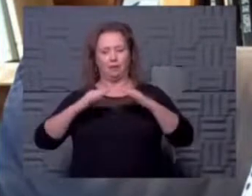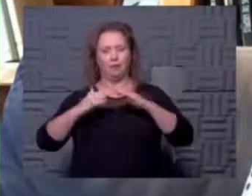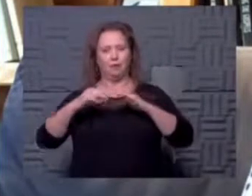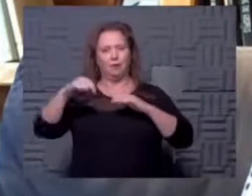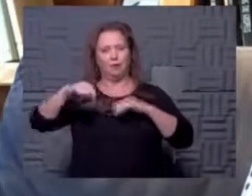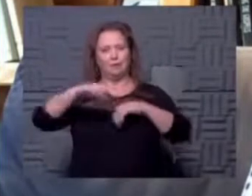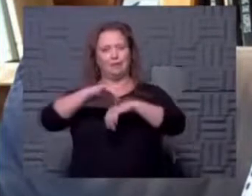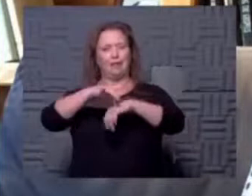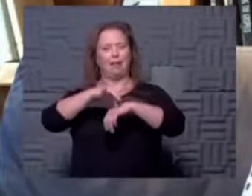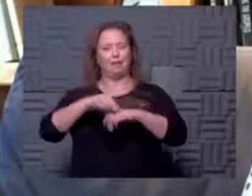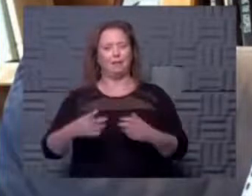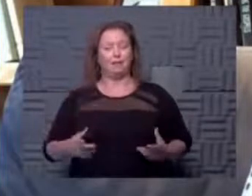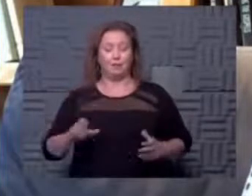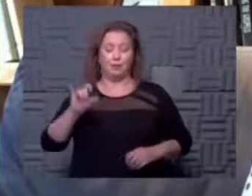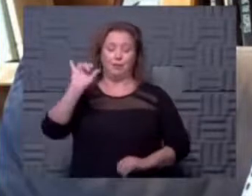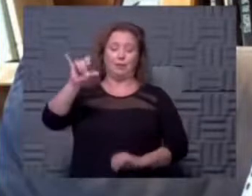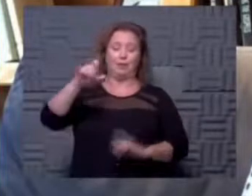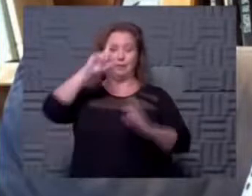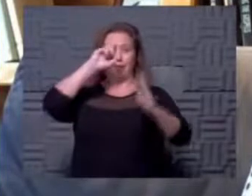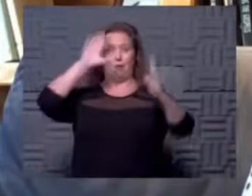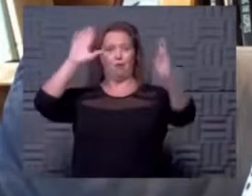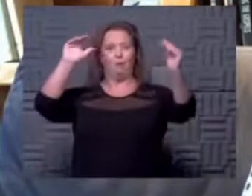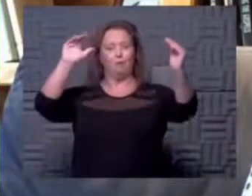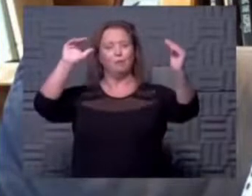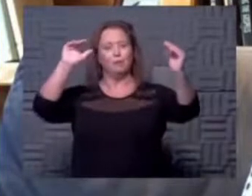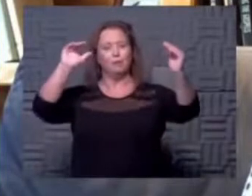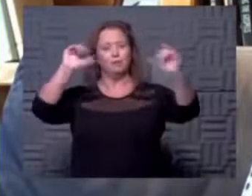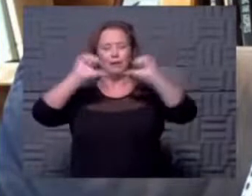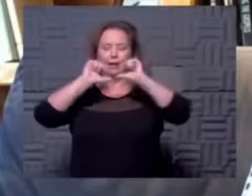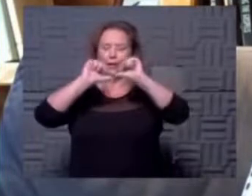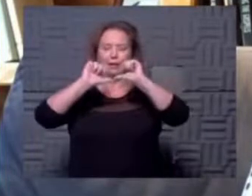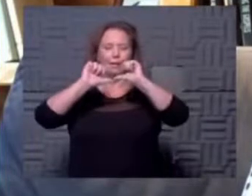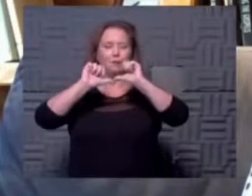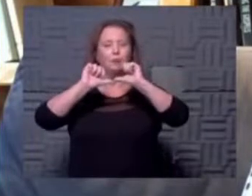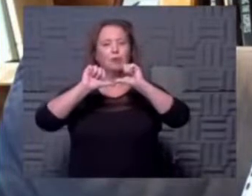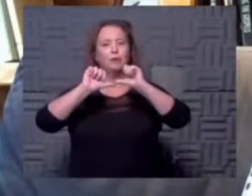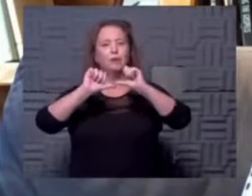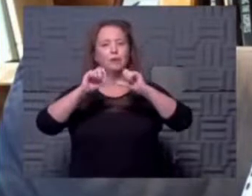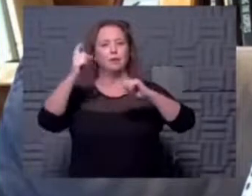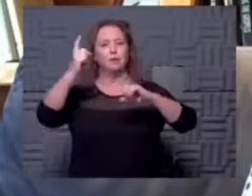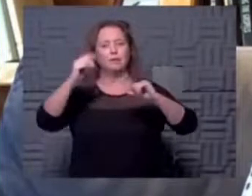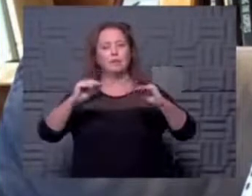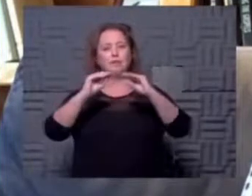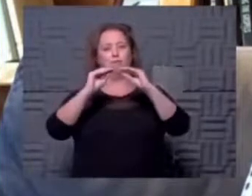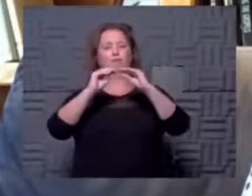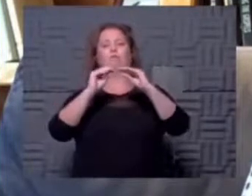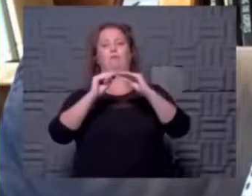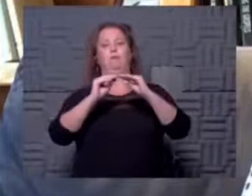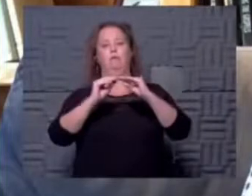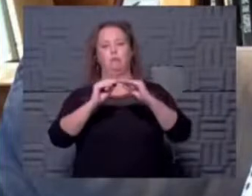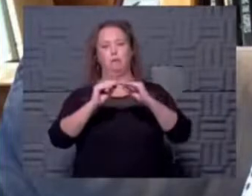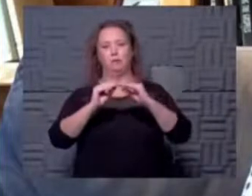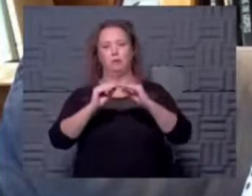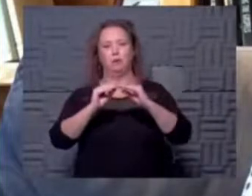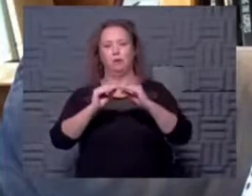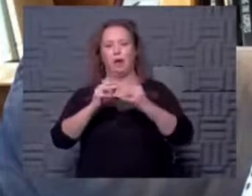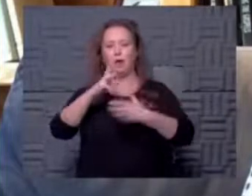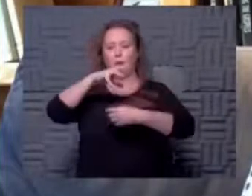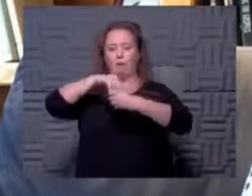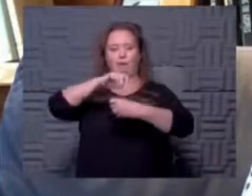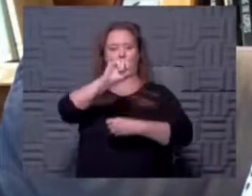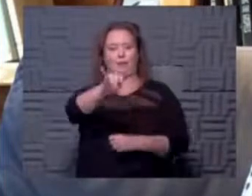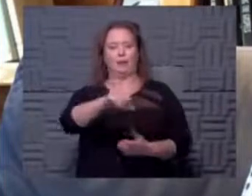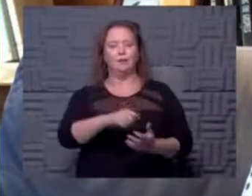this planet. So that is the hope that keeps me going, that there is something more at work, and I want to be part of